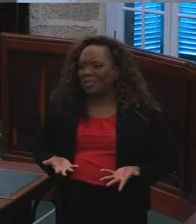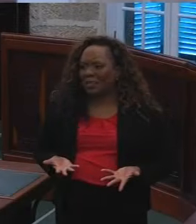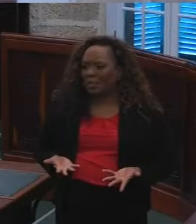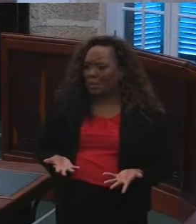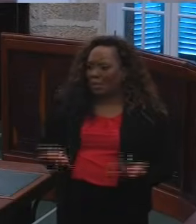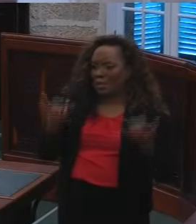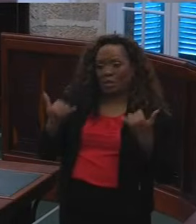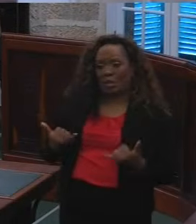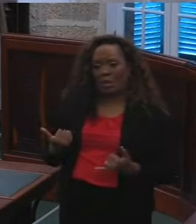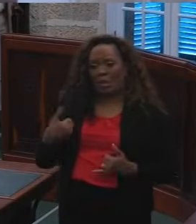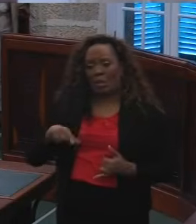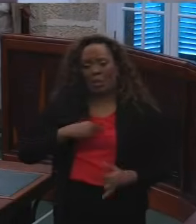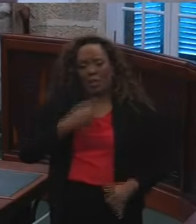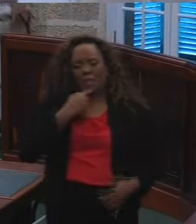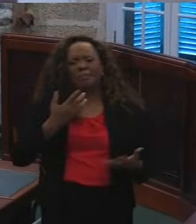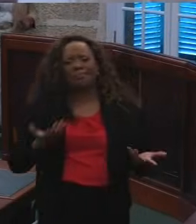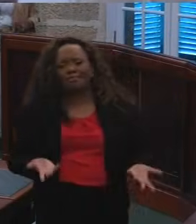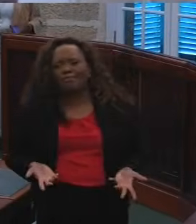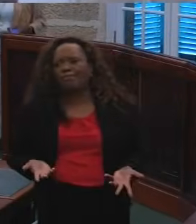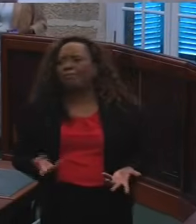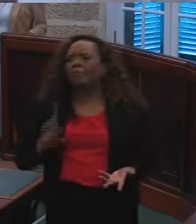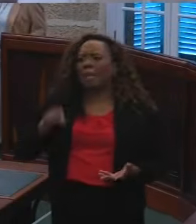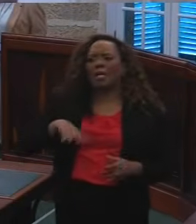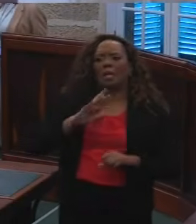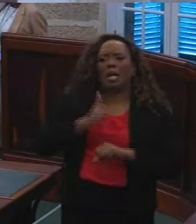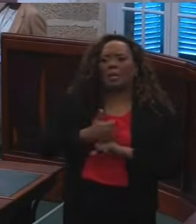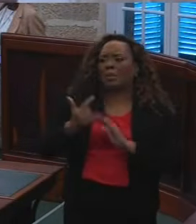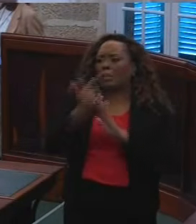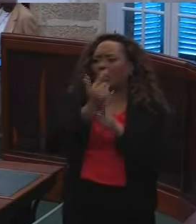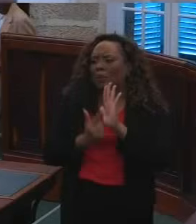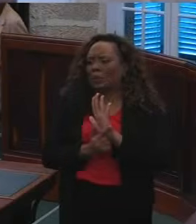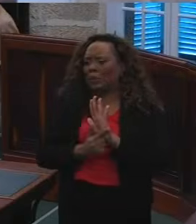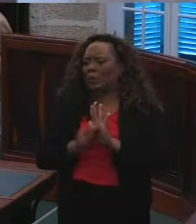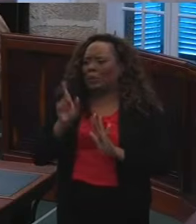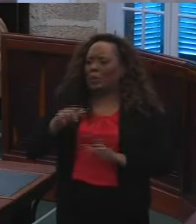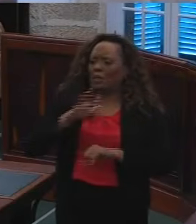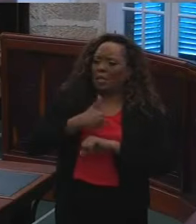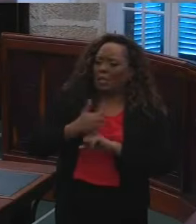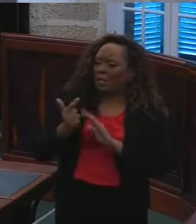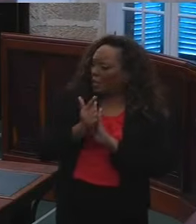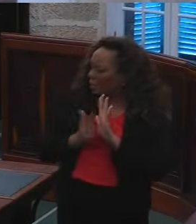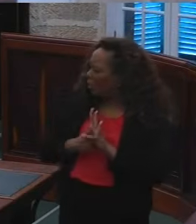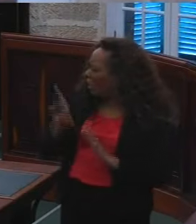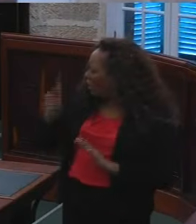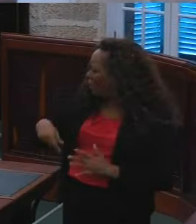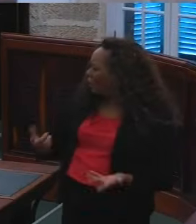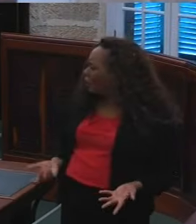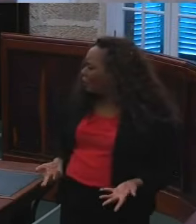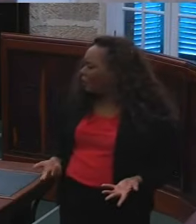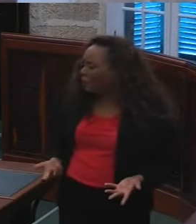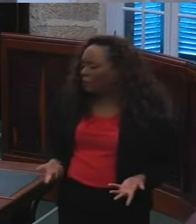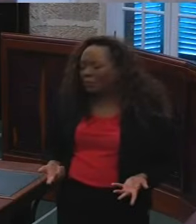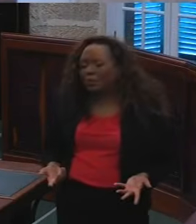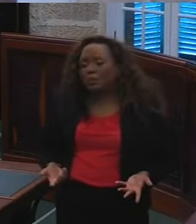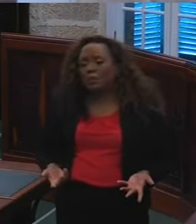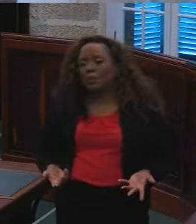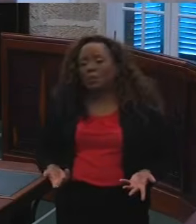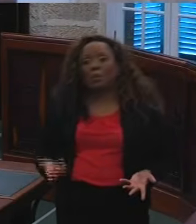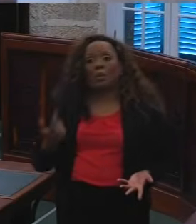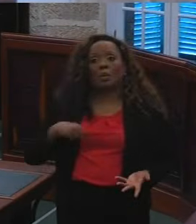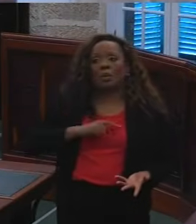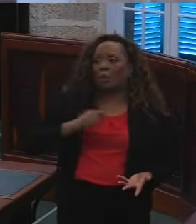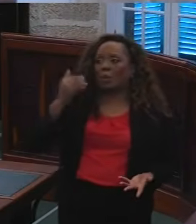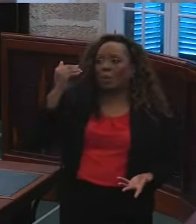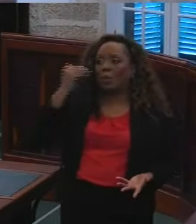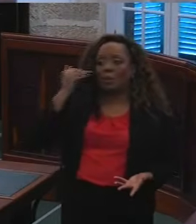now saying that legislation must be the enforcement mechanism for something that we would appreciate over the years.